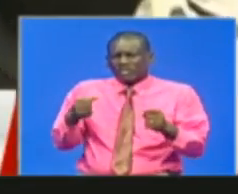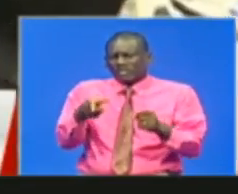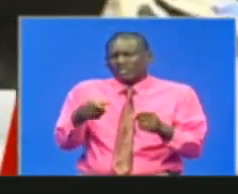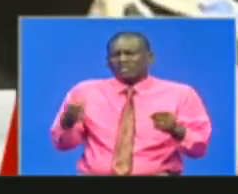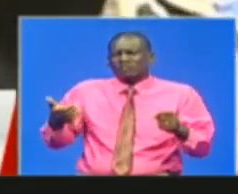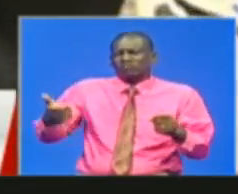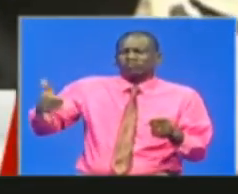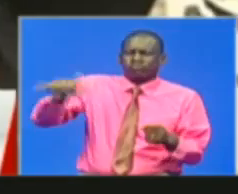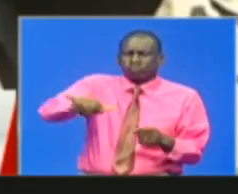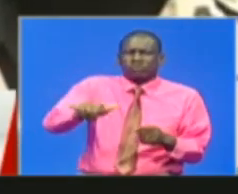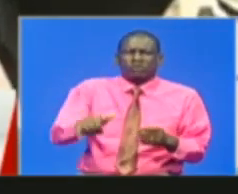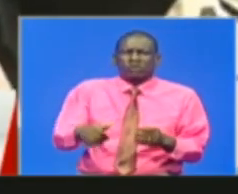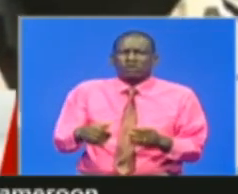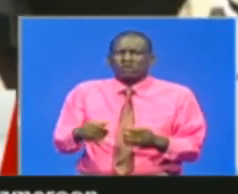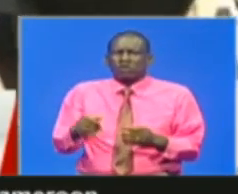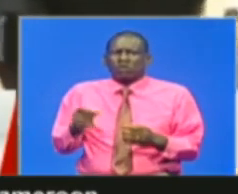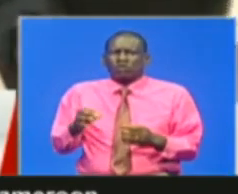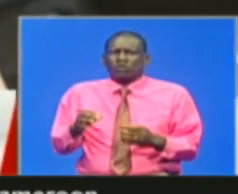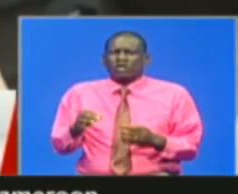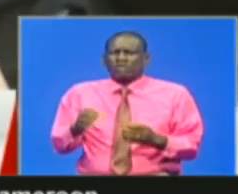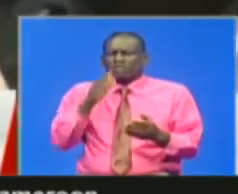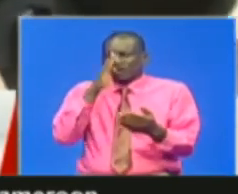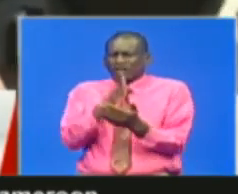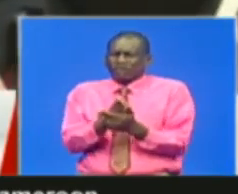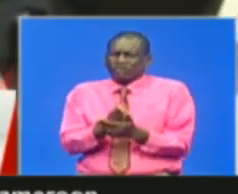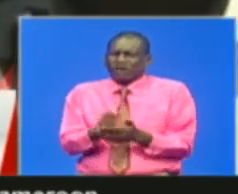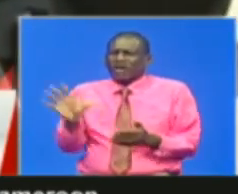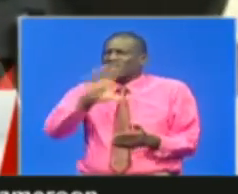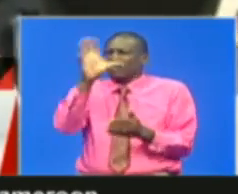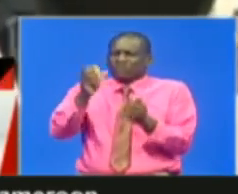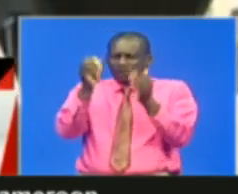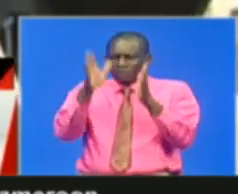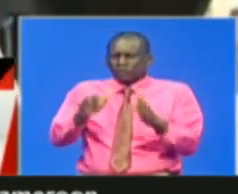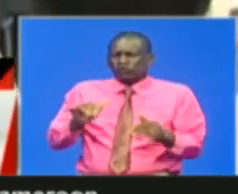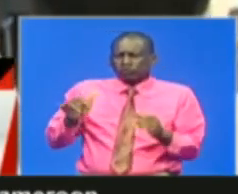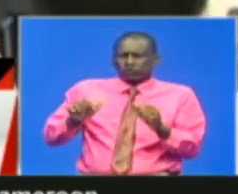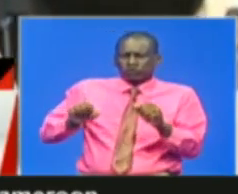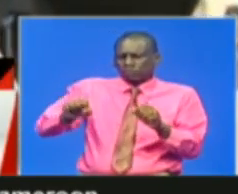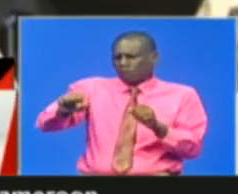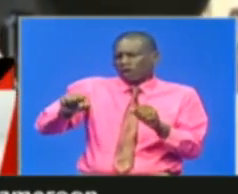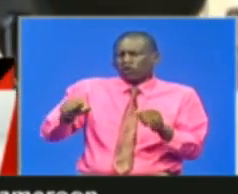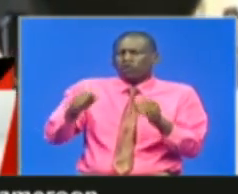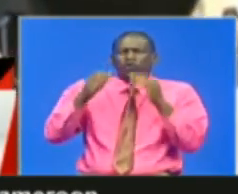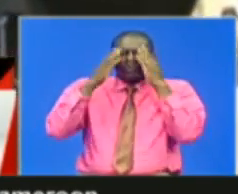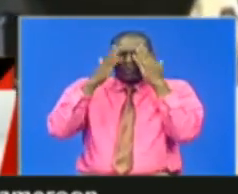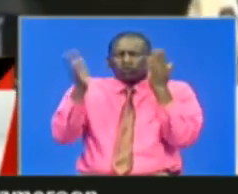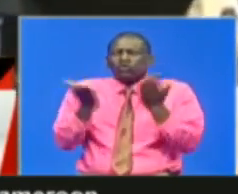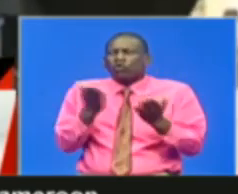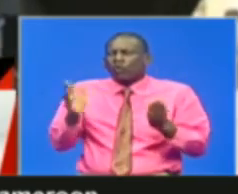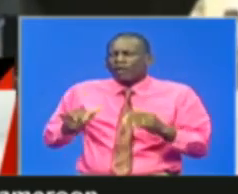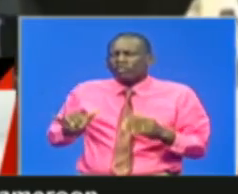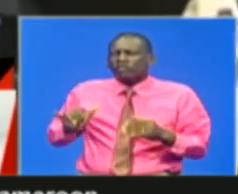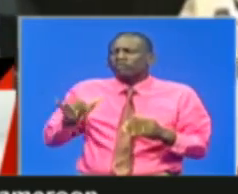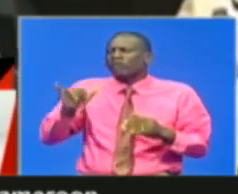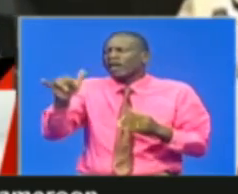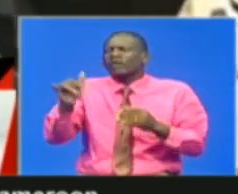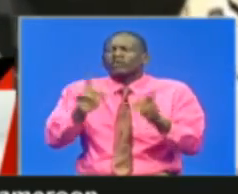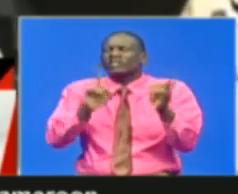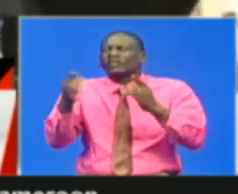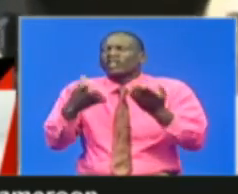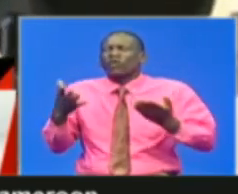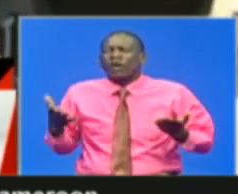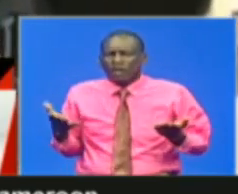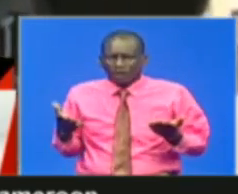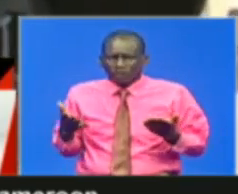We believe the African was the pilot. We are not sure of the destination where the aircraft was going,